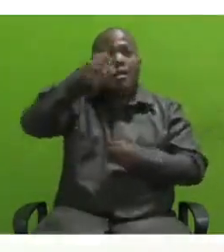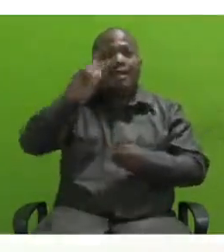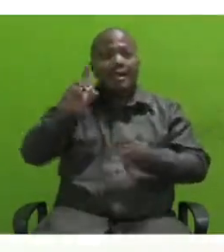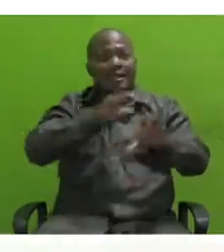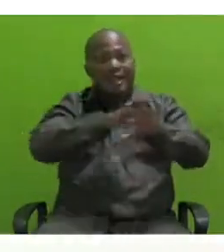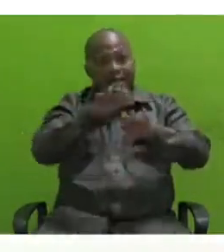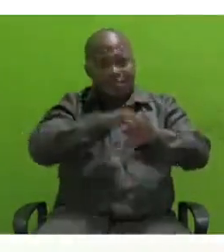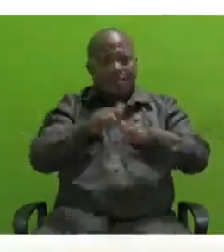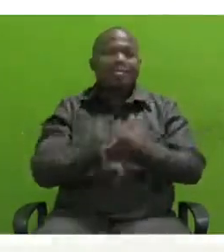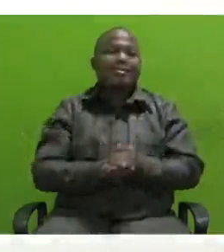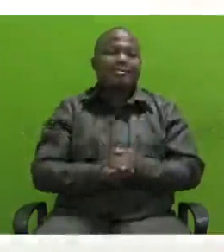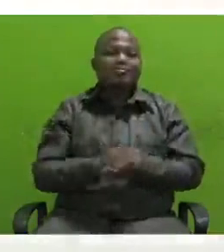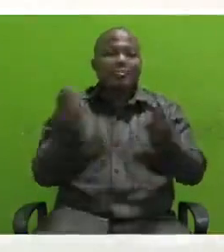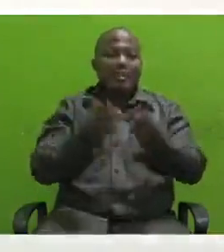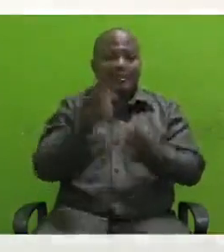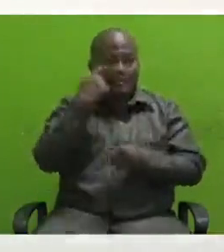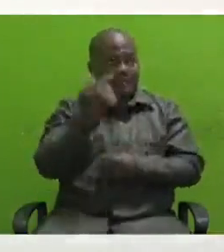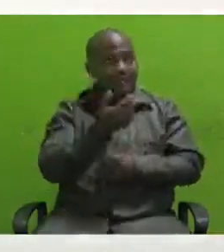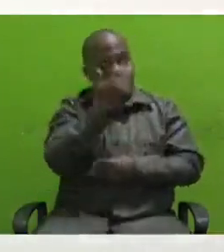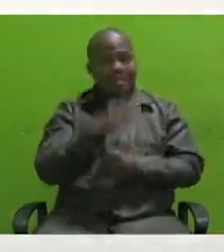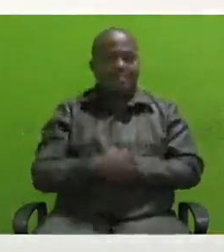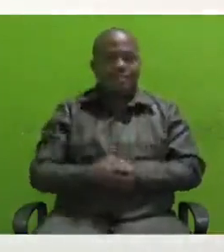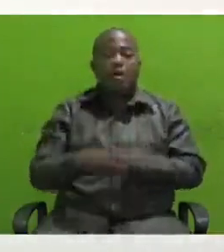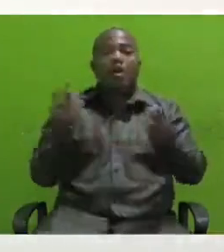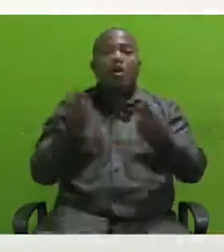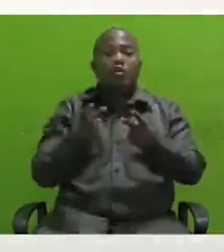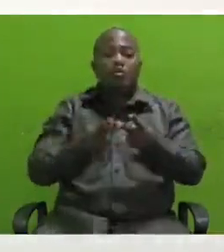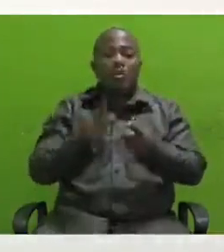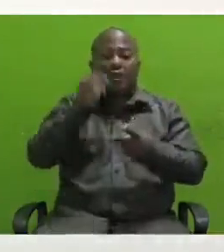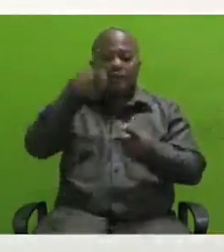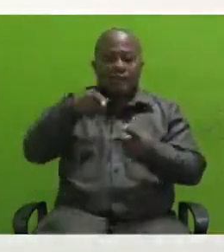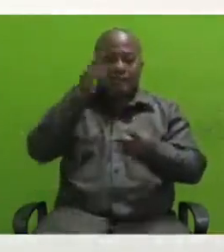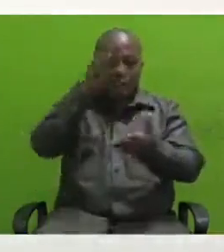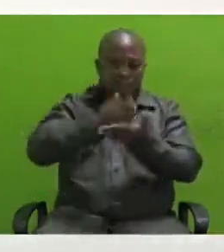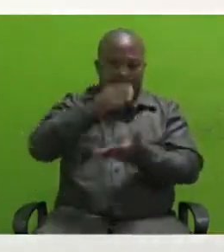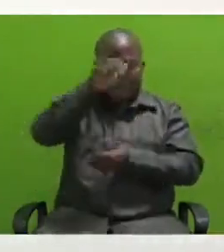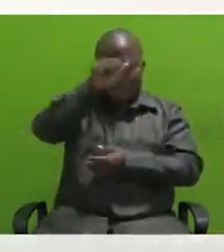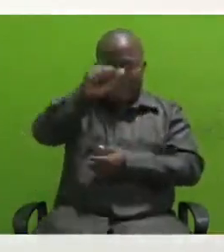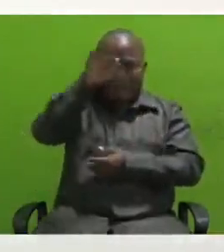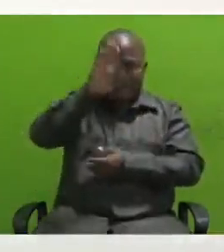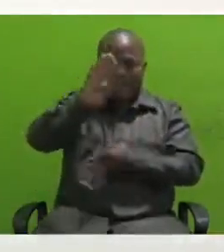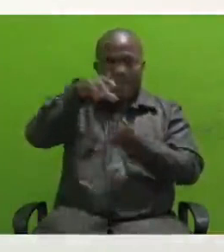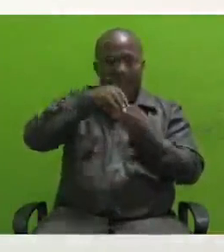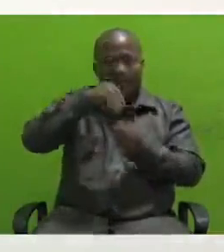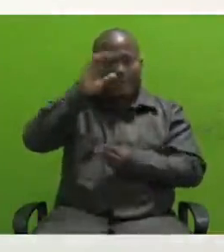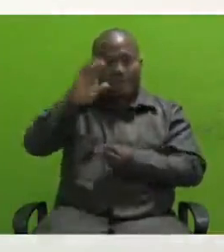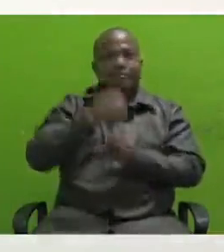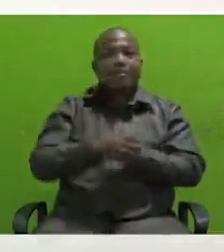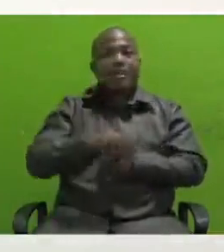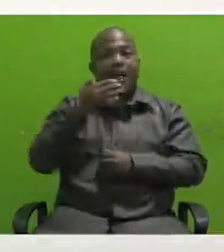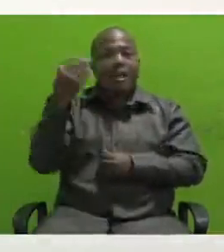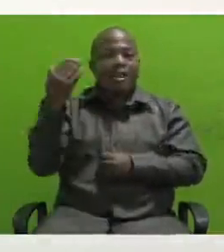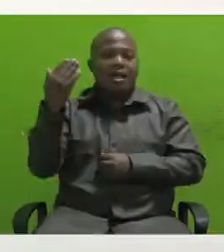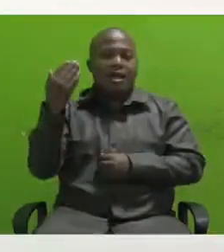contains quadratic expressions, and as you can see here, but also you have the constant terms a, b, and c, and